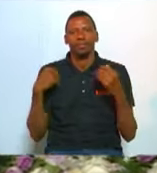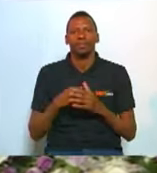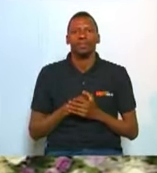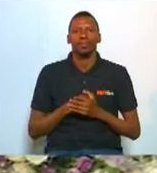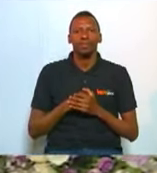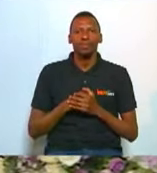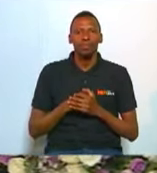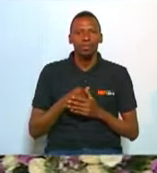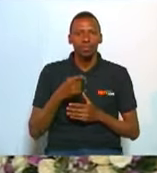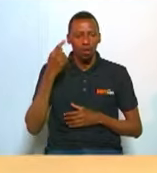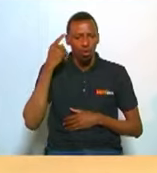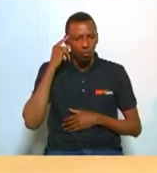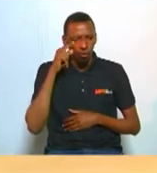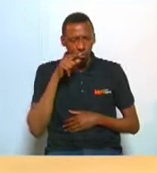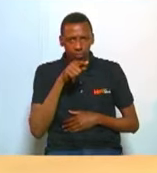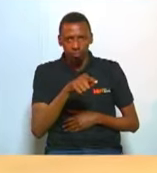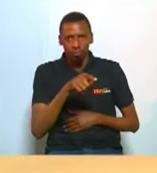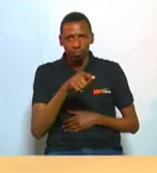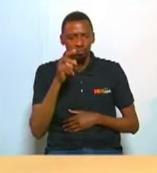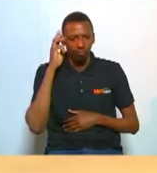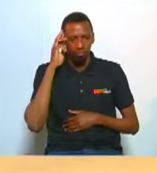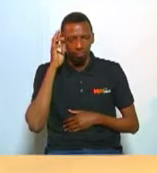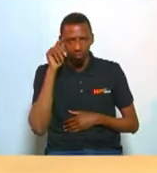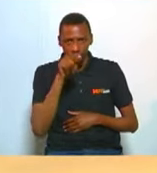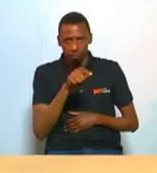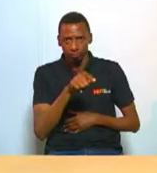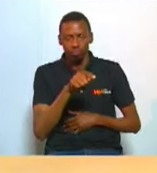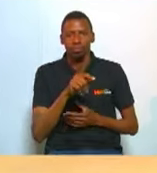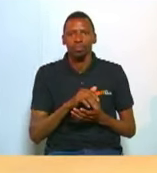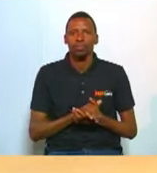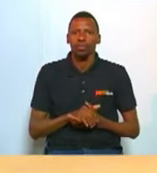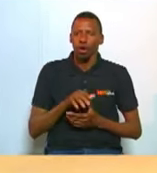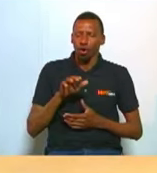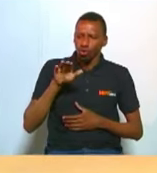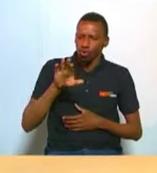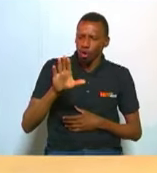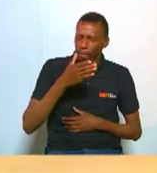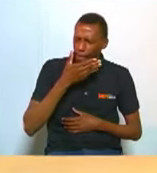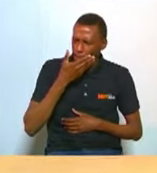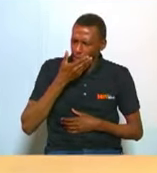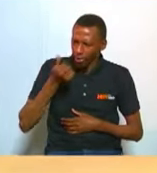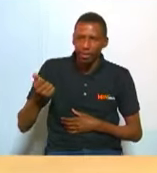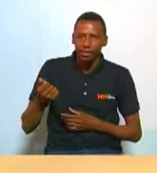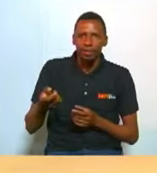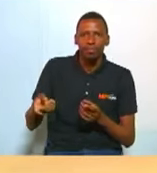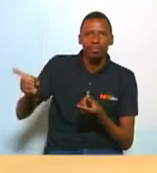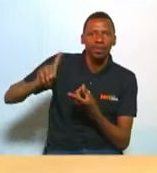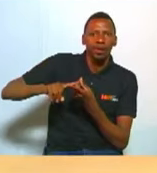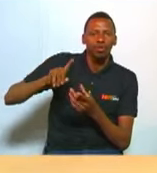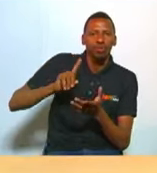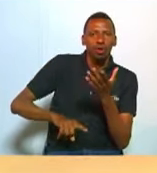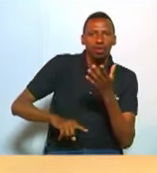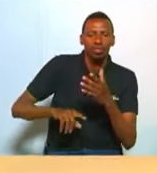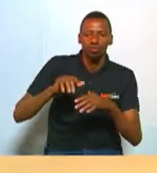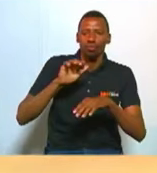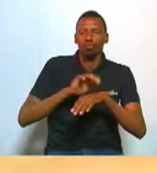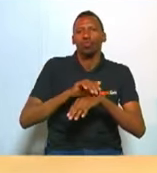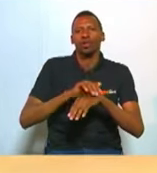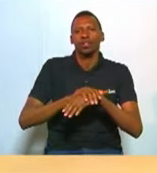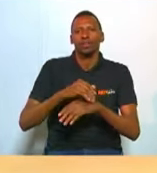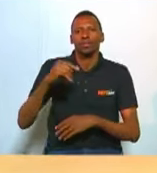For this very reason, do your best to add goodness to your